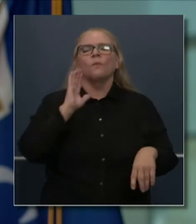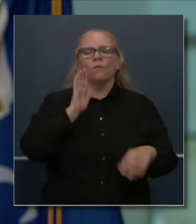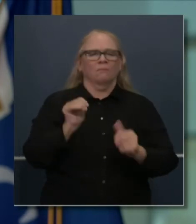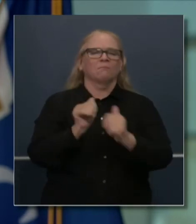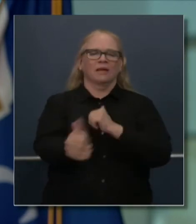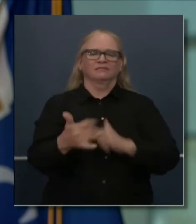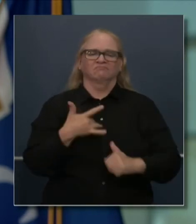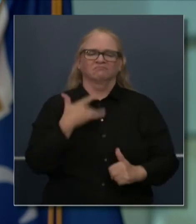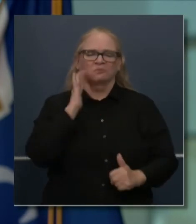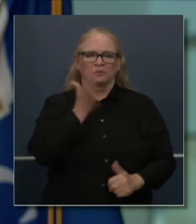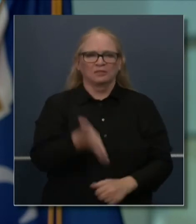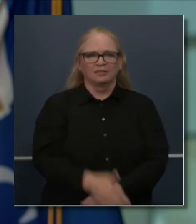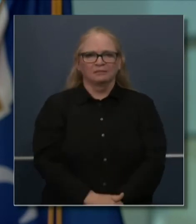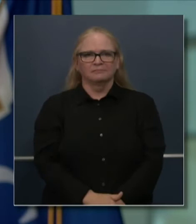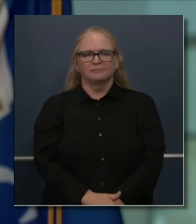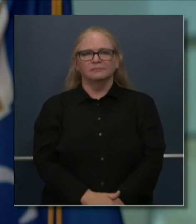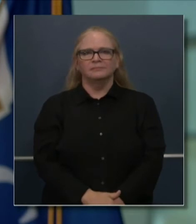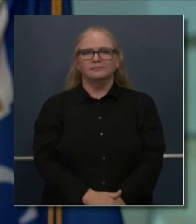Teresa Harrington, EdSource.